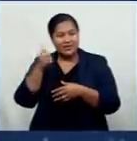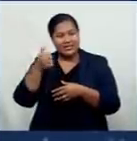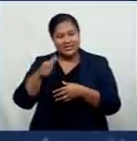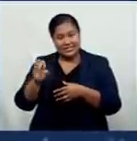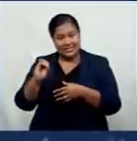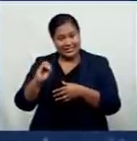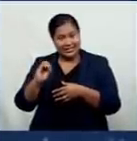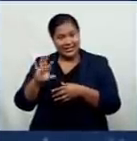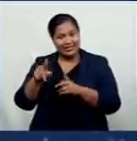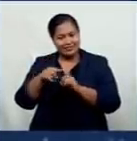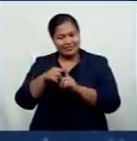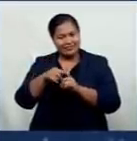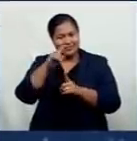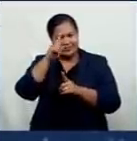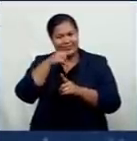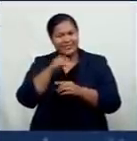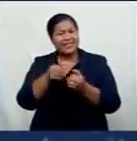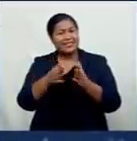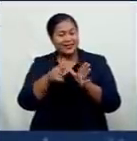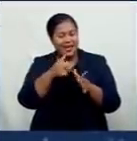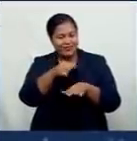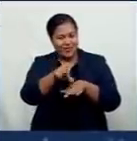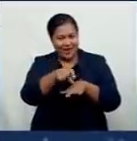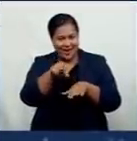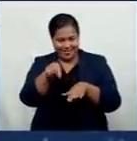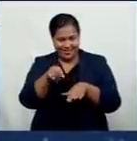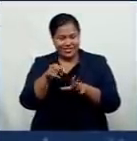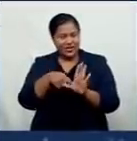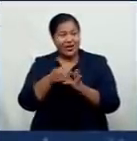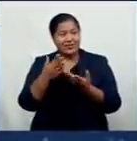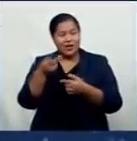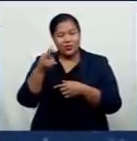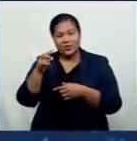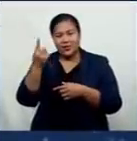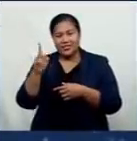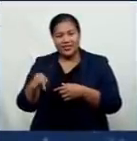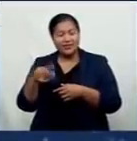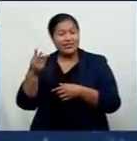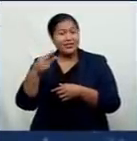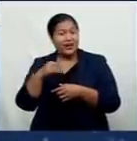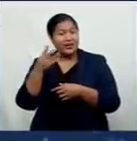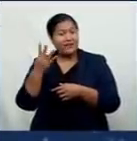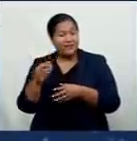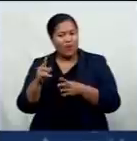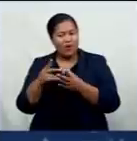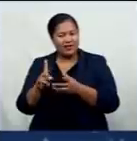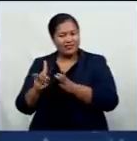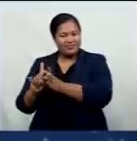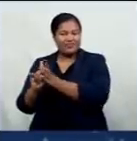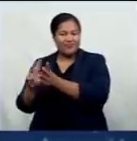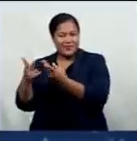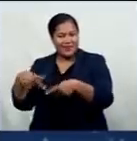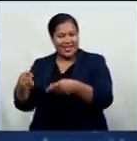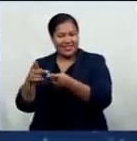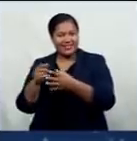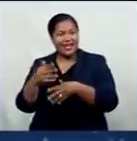41,760 cases since April this year. There are now 21,304 active cases in isolation, with